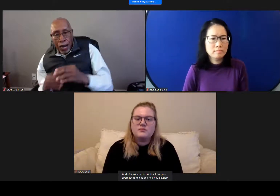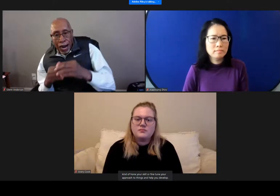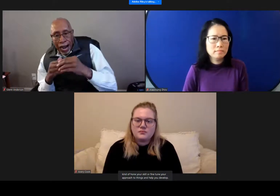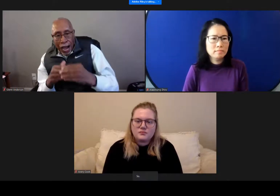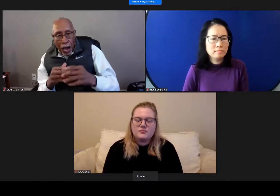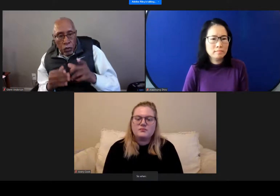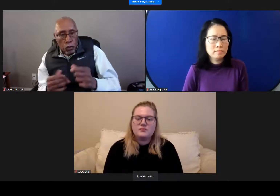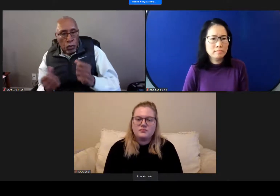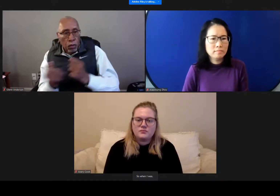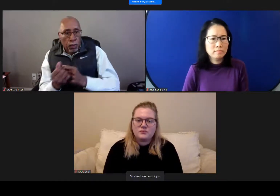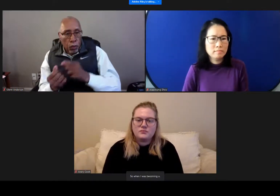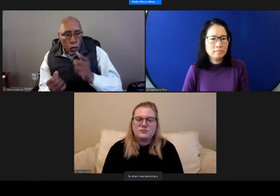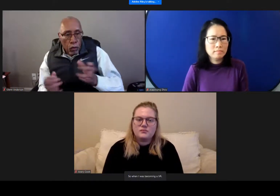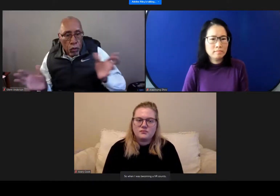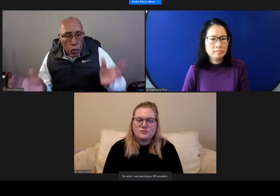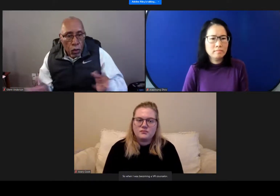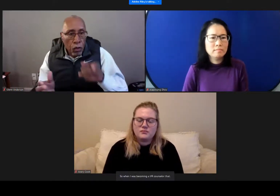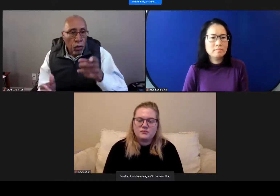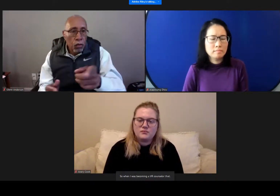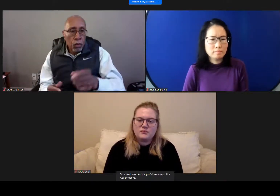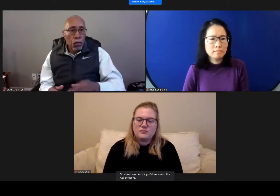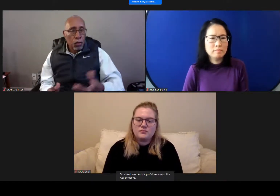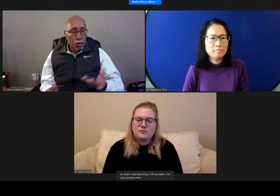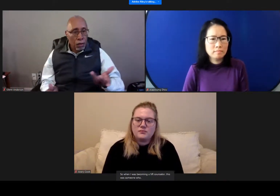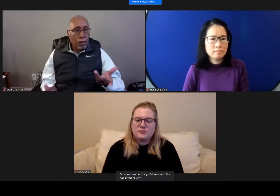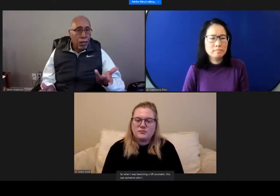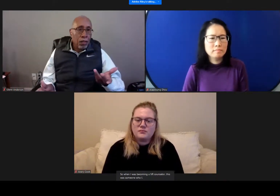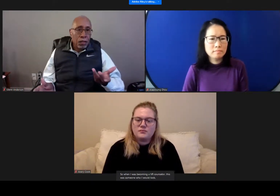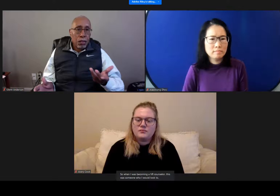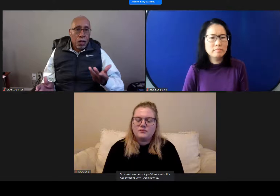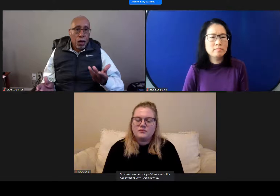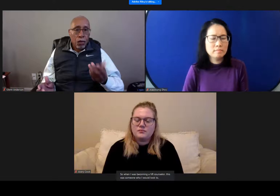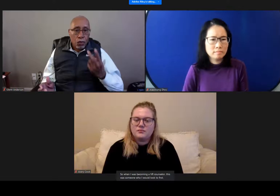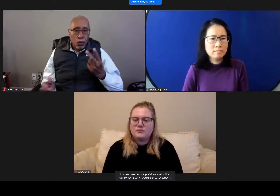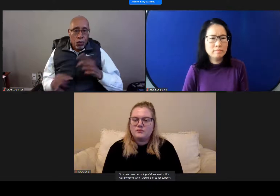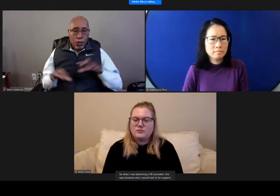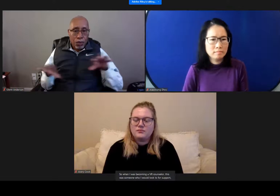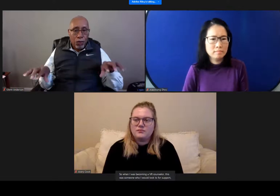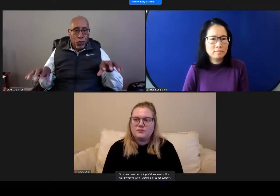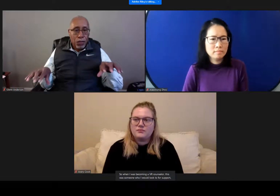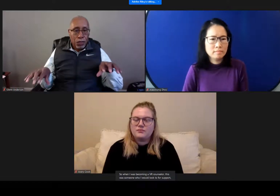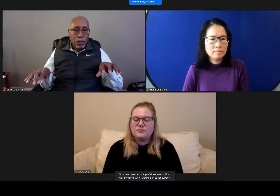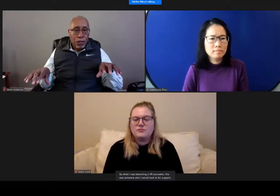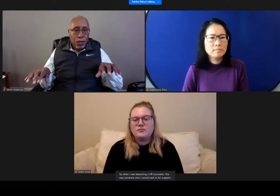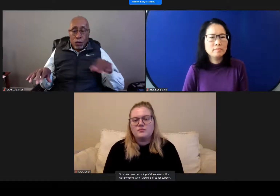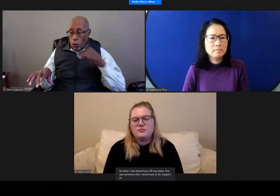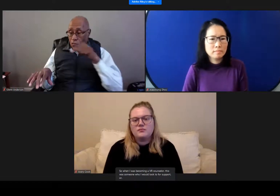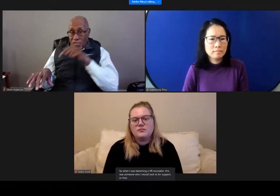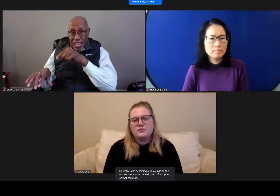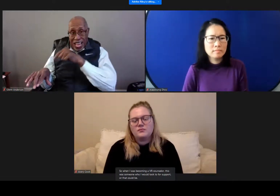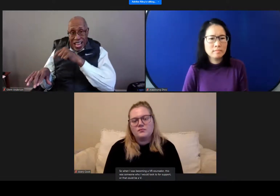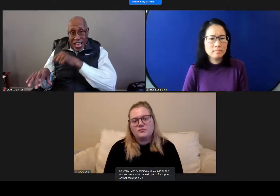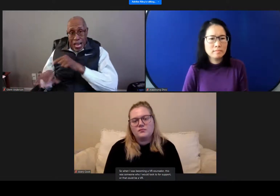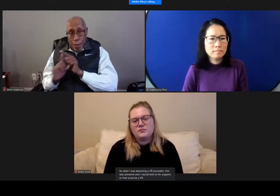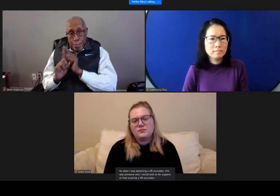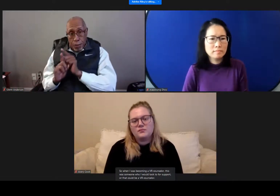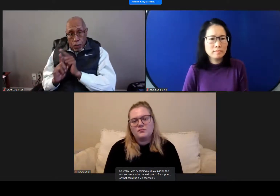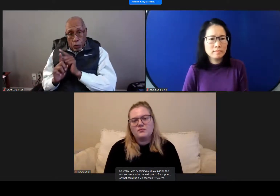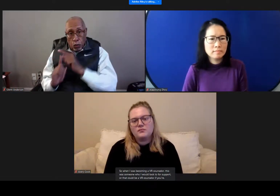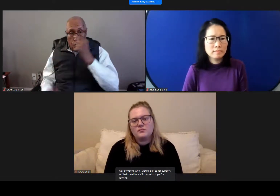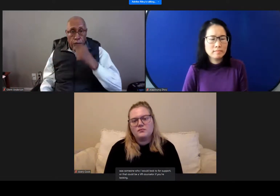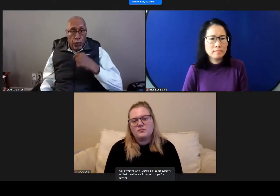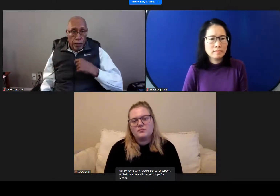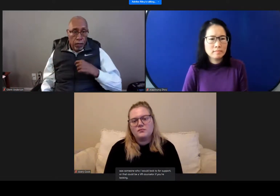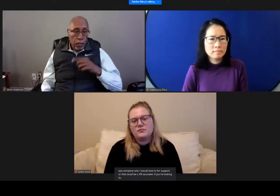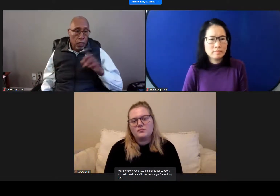So when I was becoming a VR counselor, this was someone who I would look to for support, or that could be a VR counselor if you're